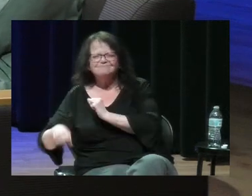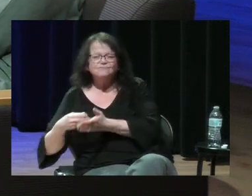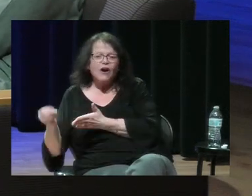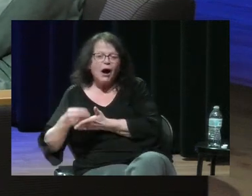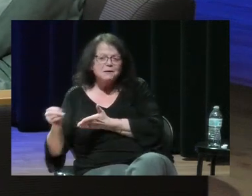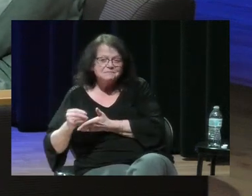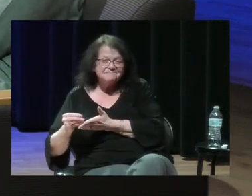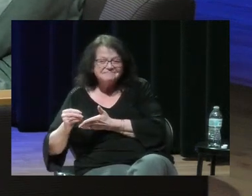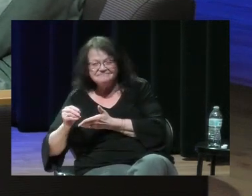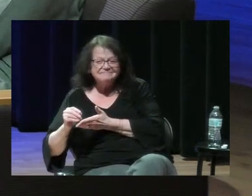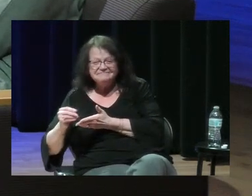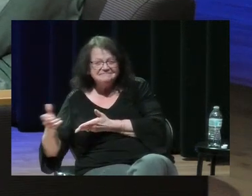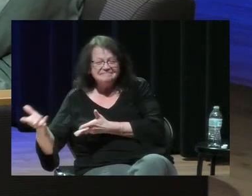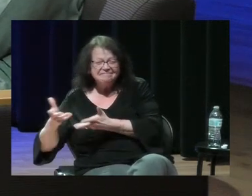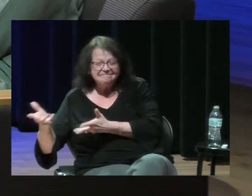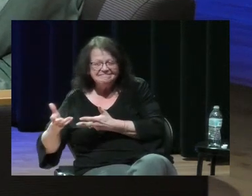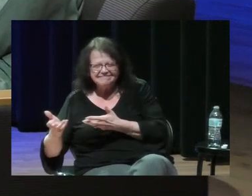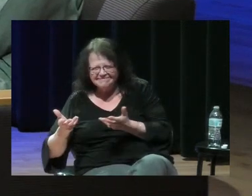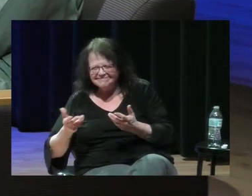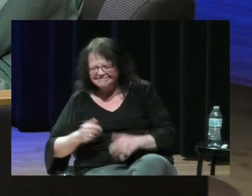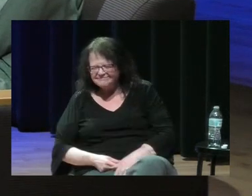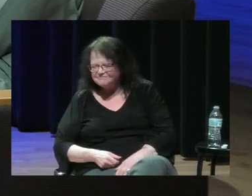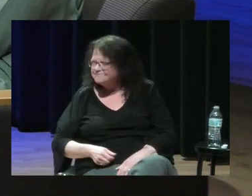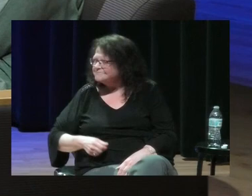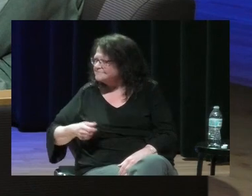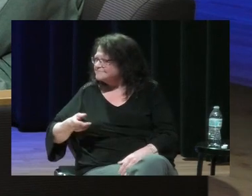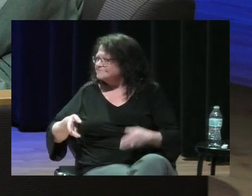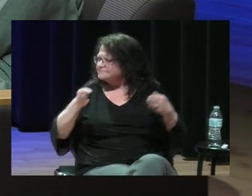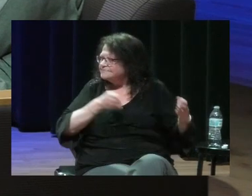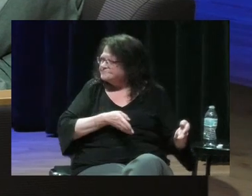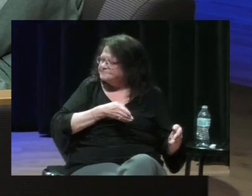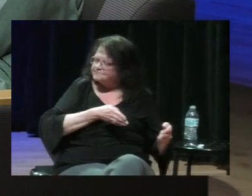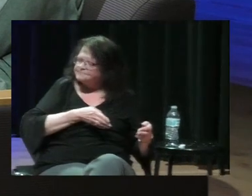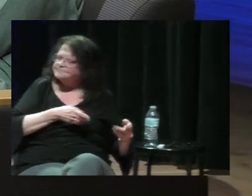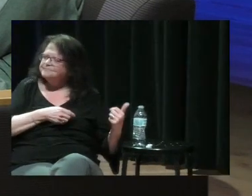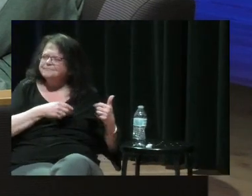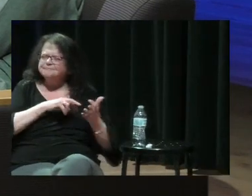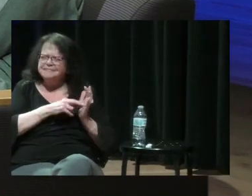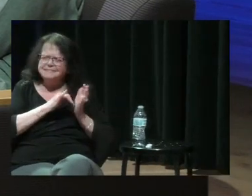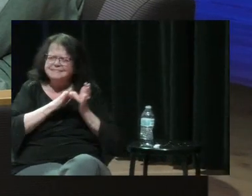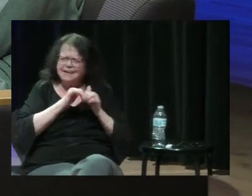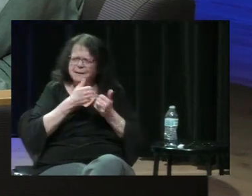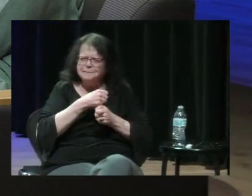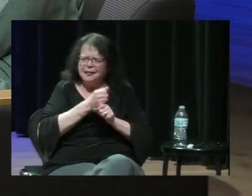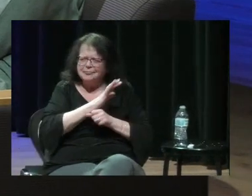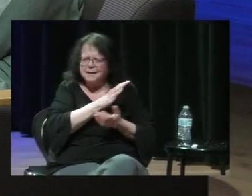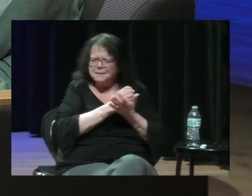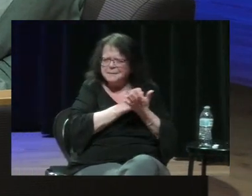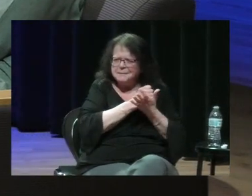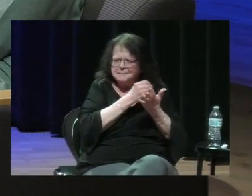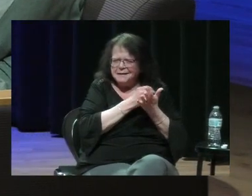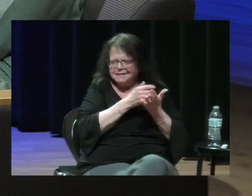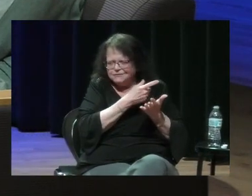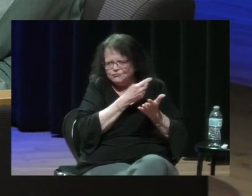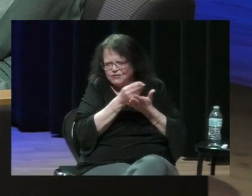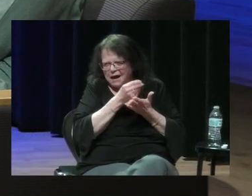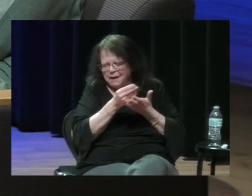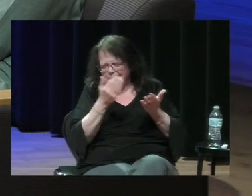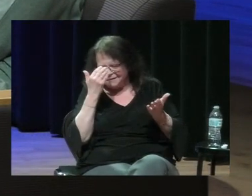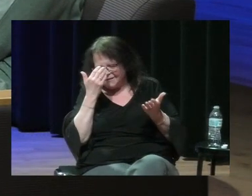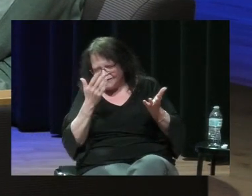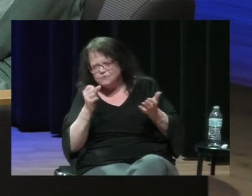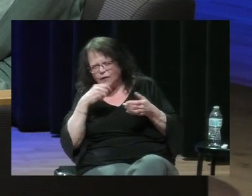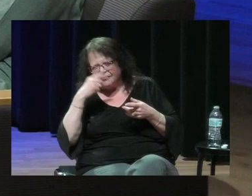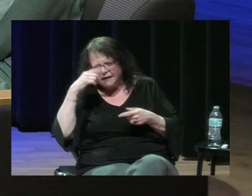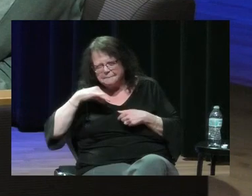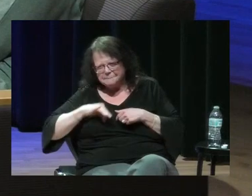Well, I mean, the way they make their money is the shopping. They need to advertise to us. It's an advertising platform. So I do think there's a benefit to